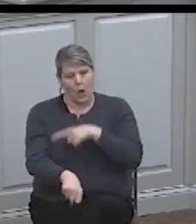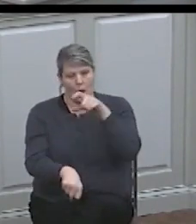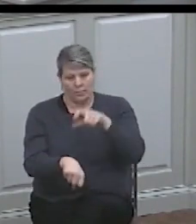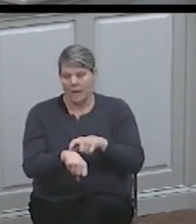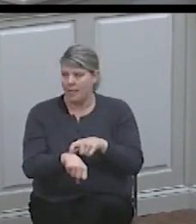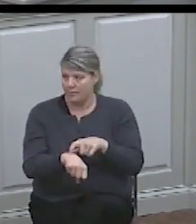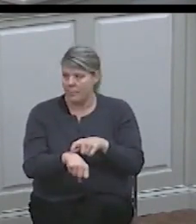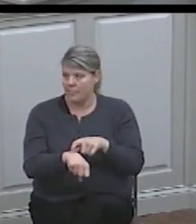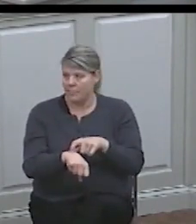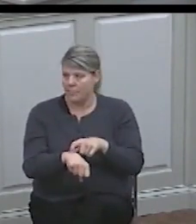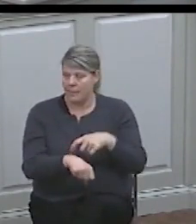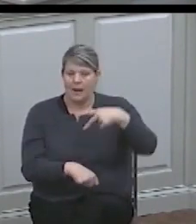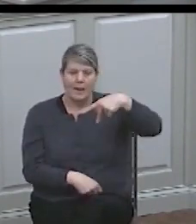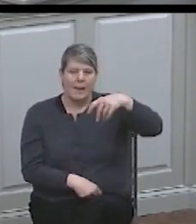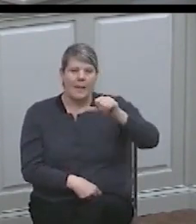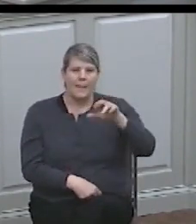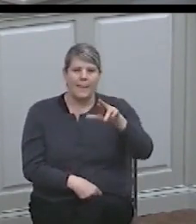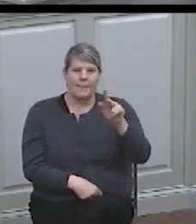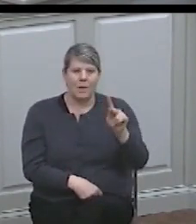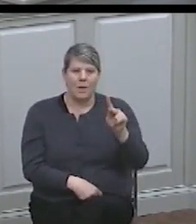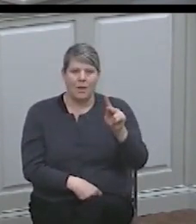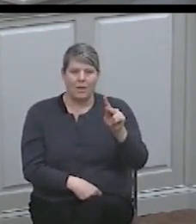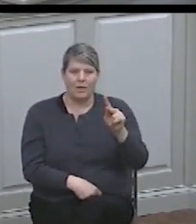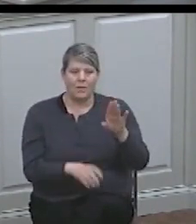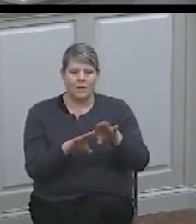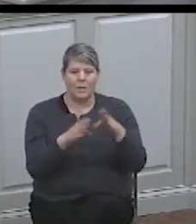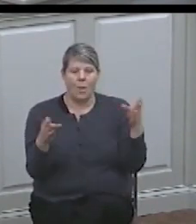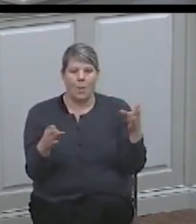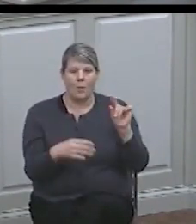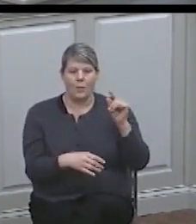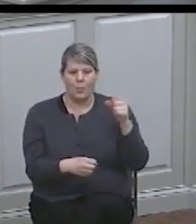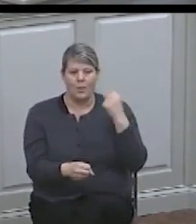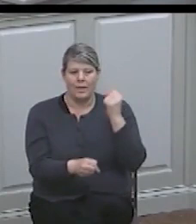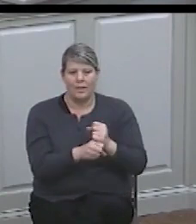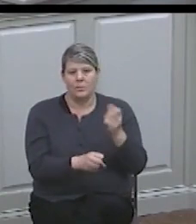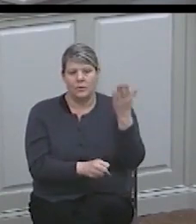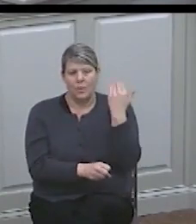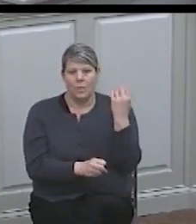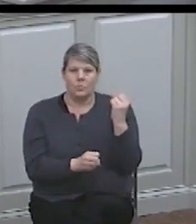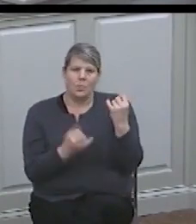opened nearly 20 years ago. So it's time.